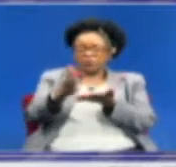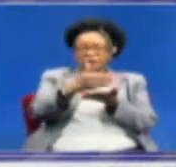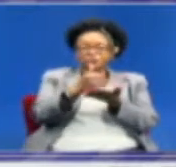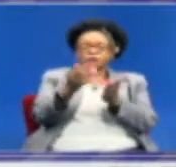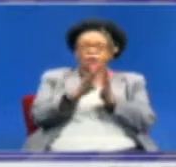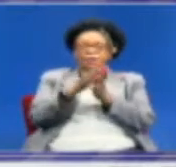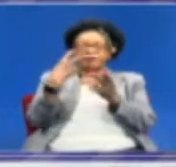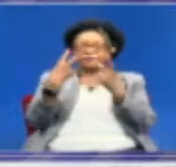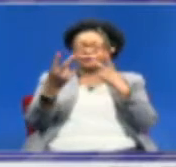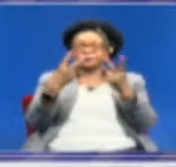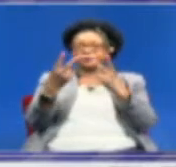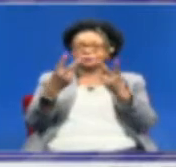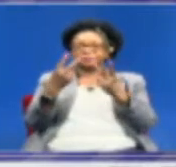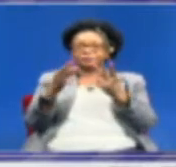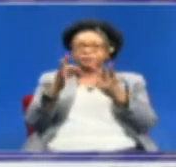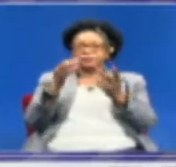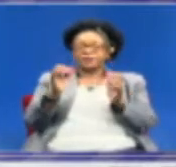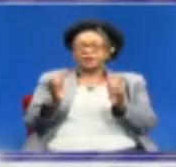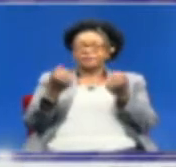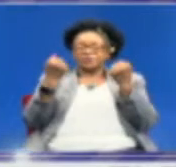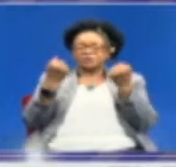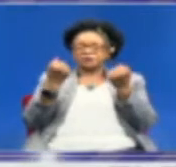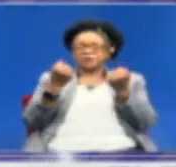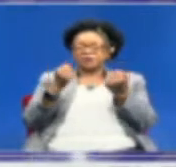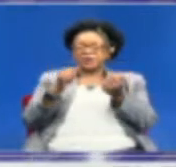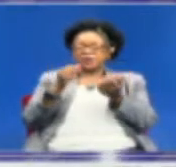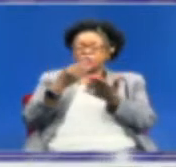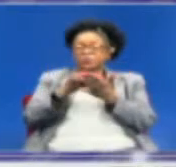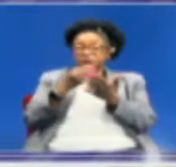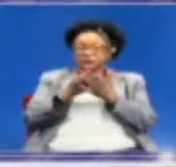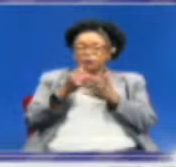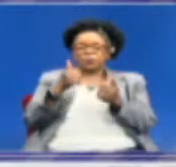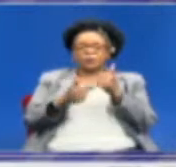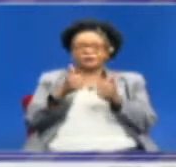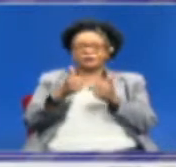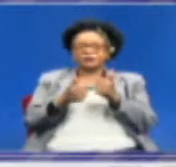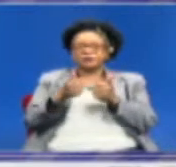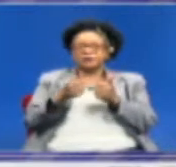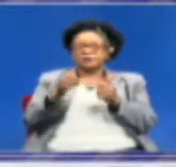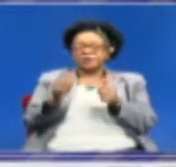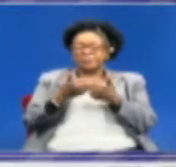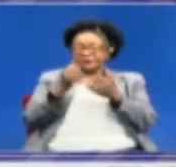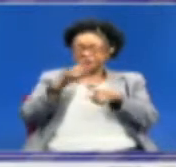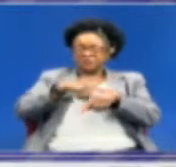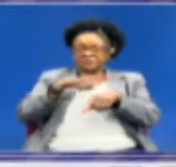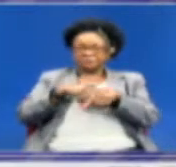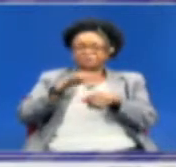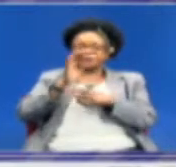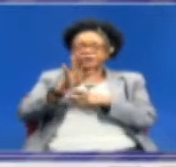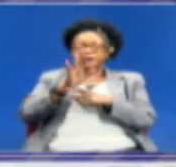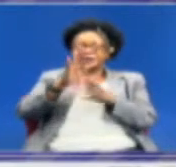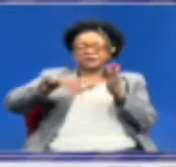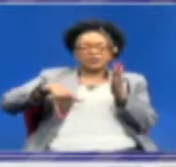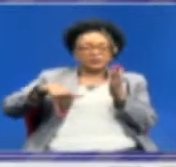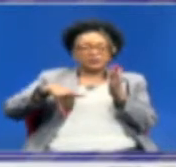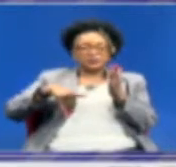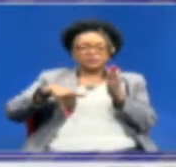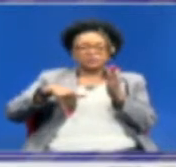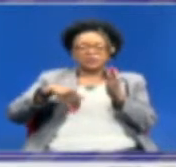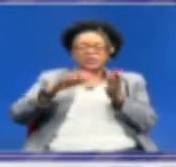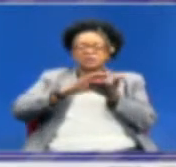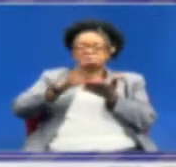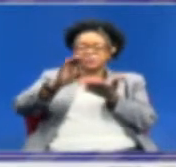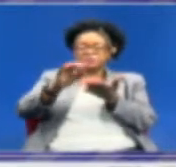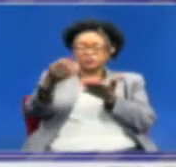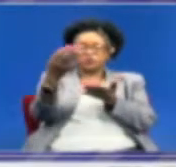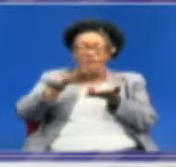view to staving the liquidity hiccups which materialize when there are delays in disbursements from